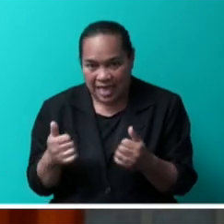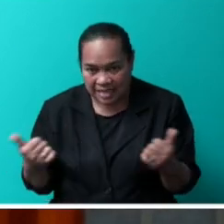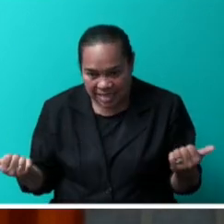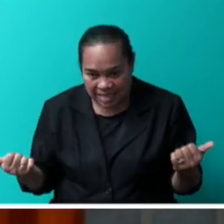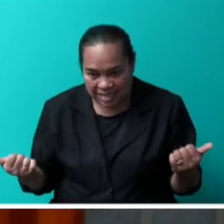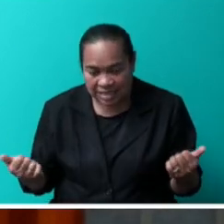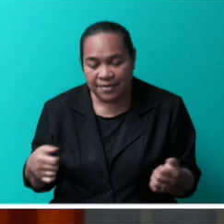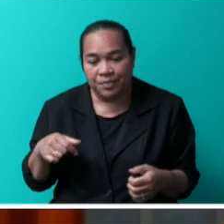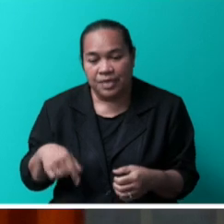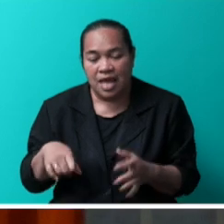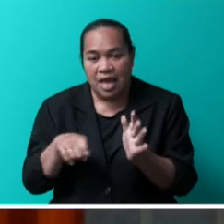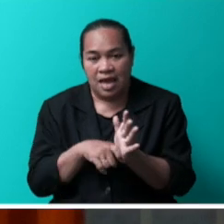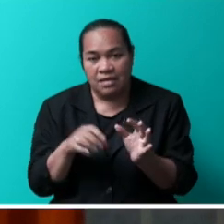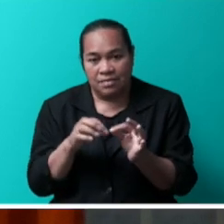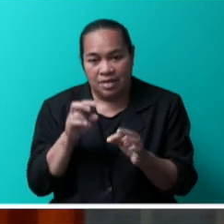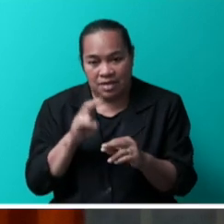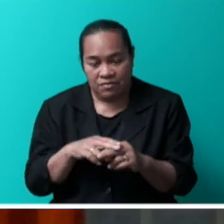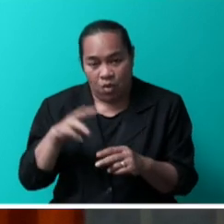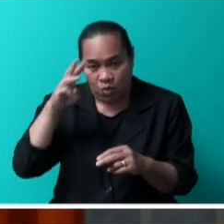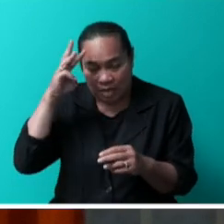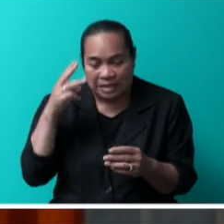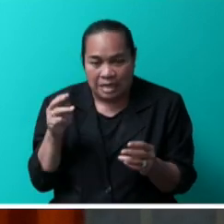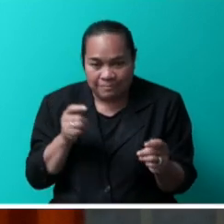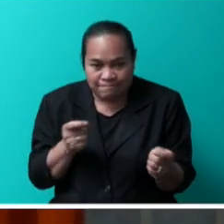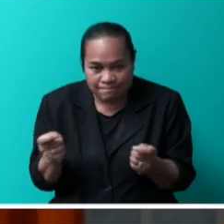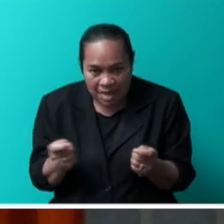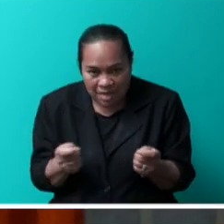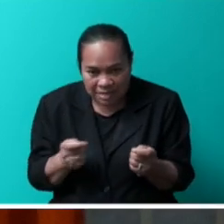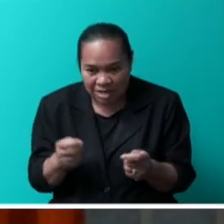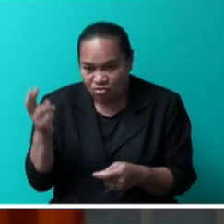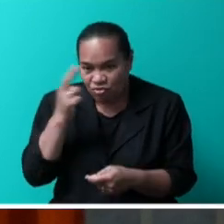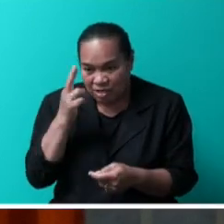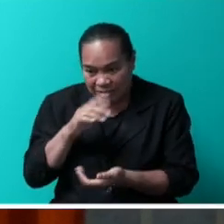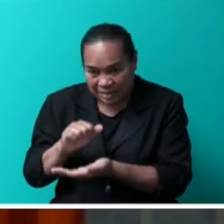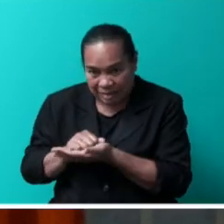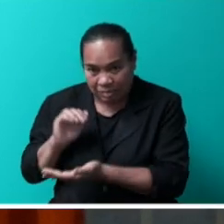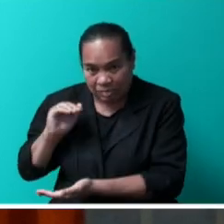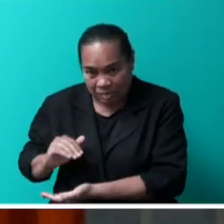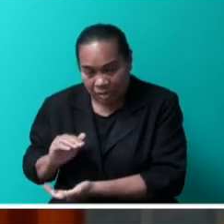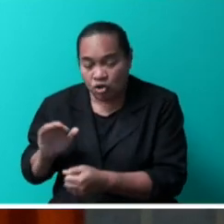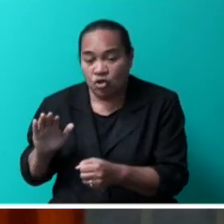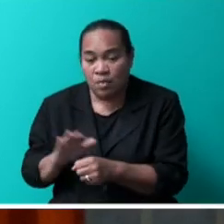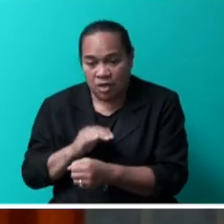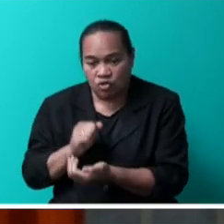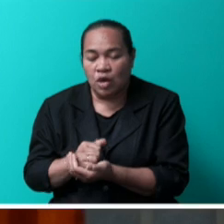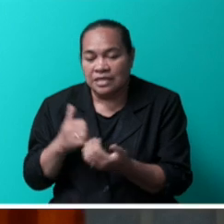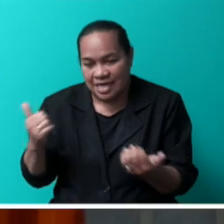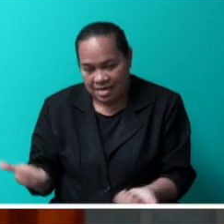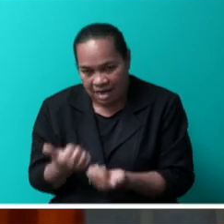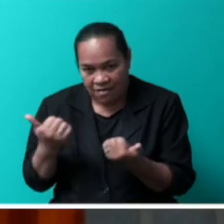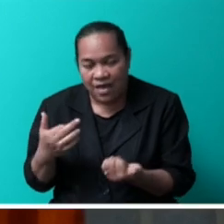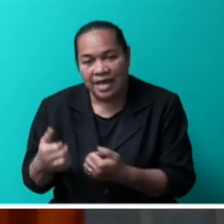the Reserve Bank of Fiji prudently manages the risk on reserves to ensure it remains adequate and